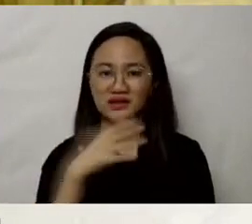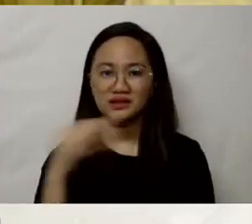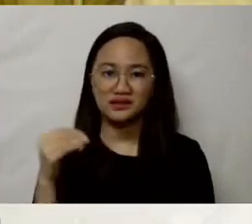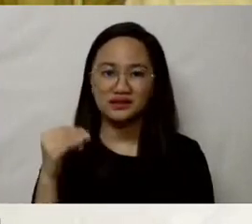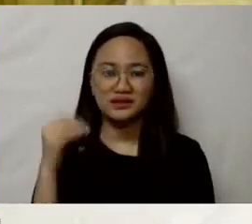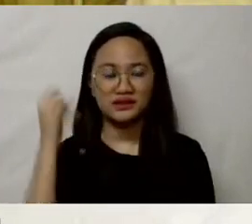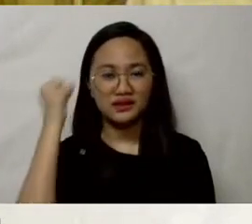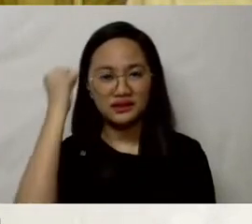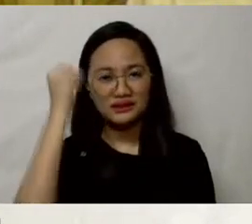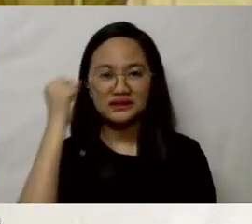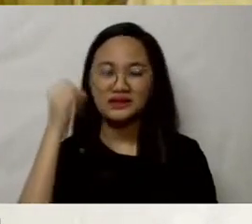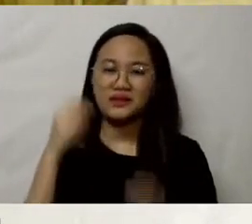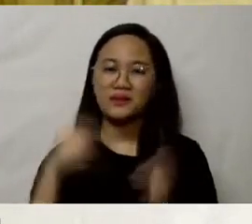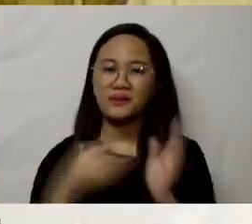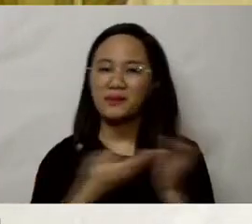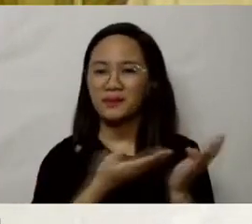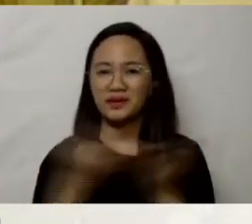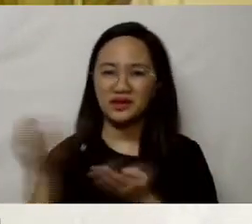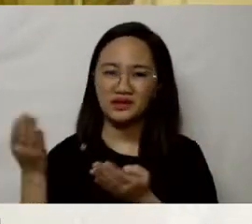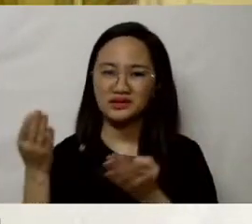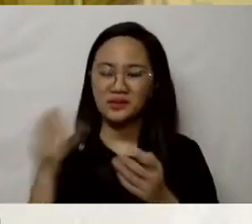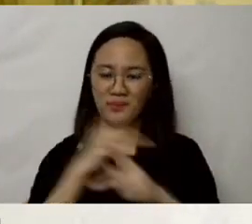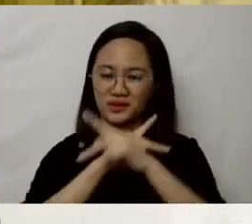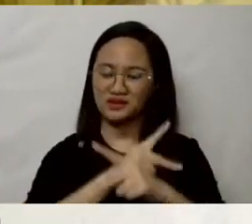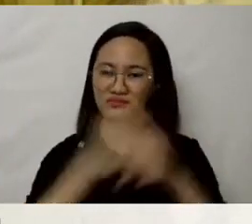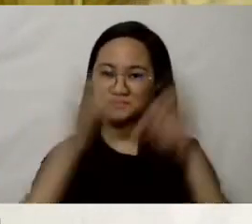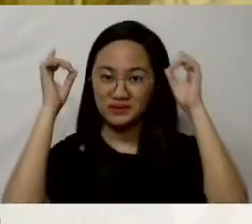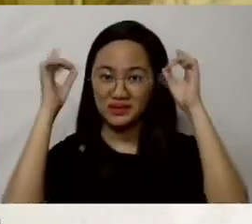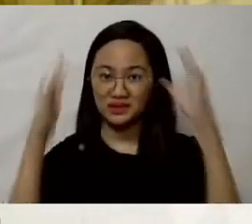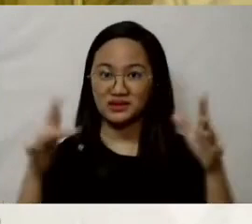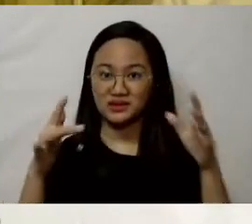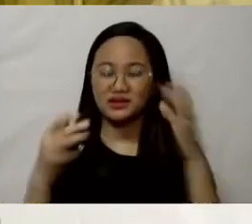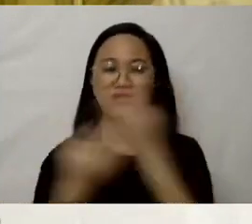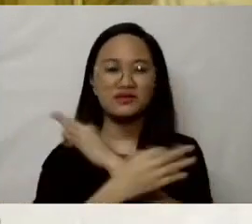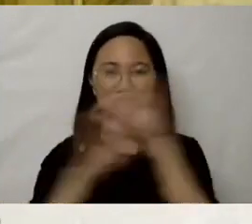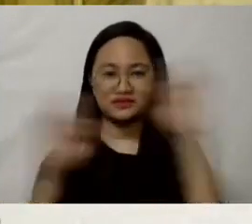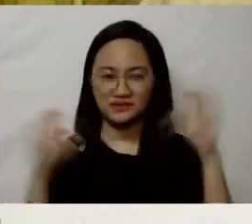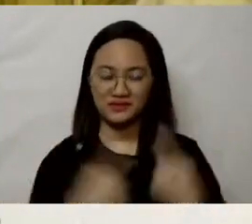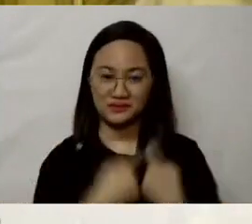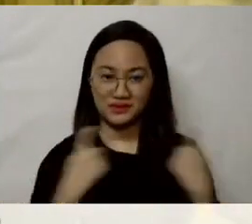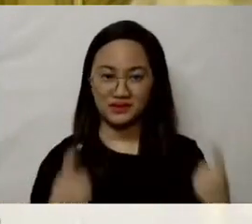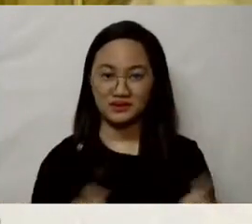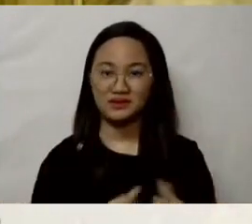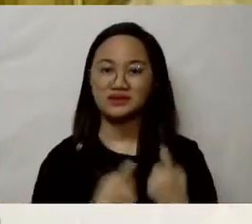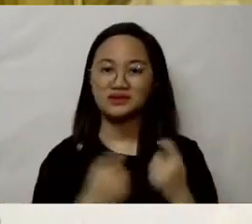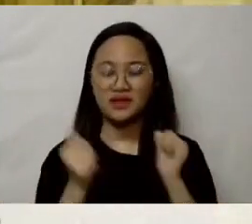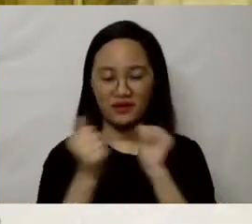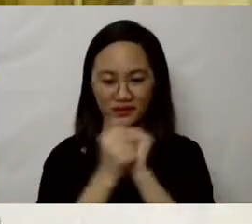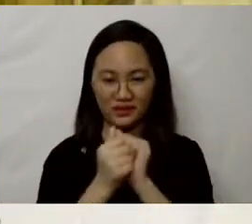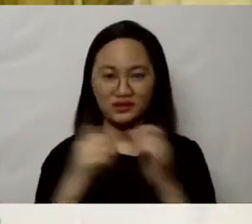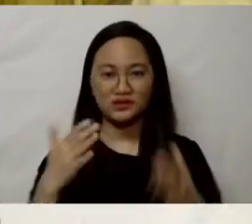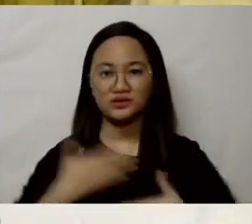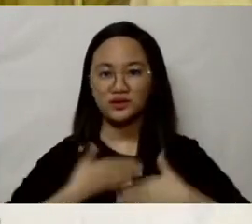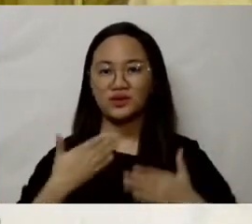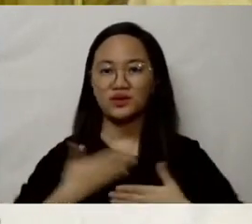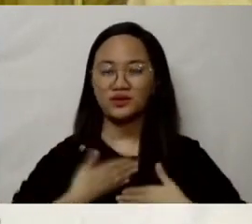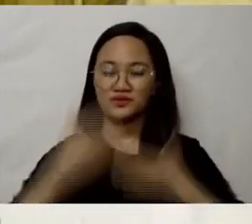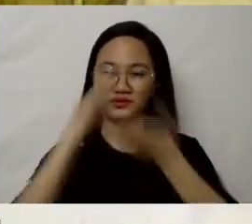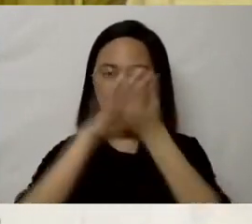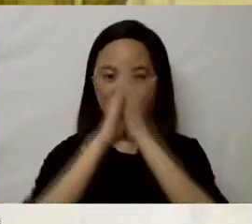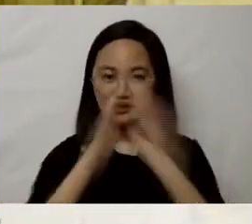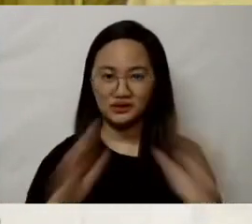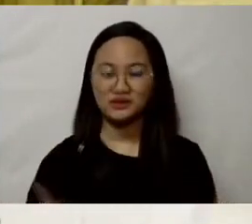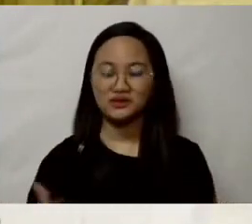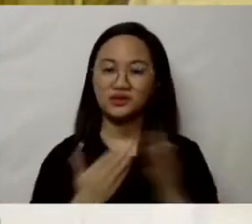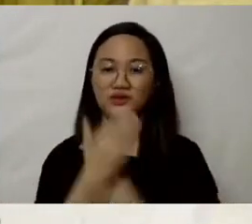danger and freedom from sin, that we may come to the joy of your peace. Through our Lord Jesus Christ,